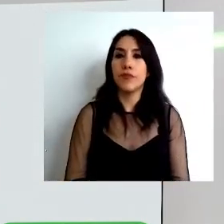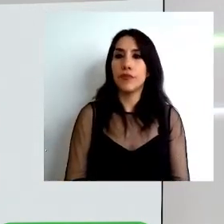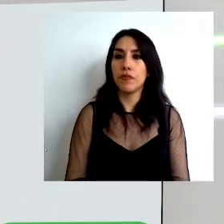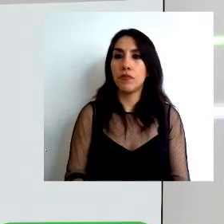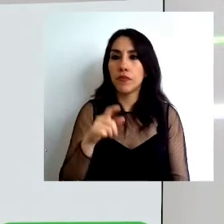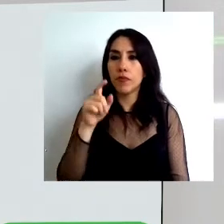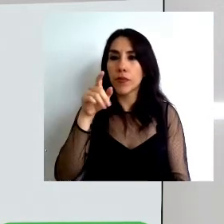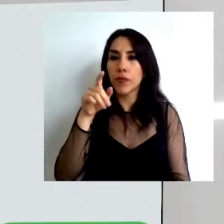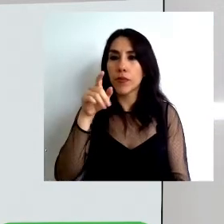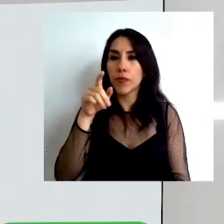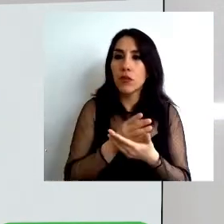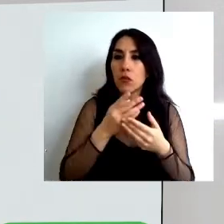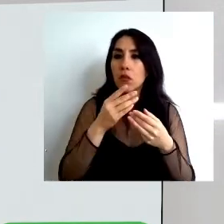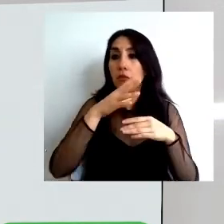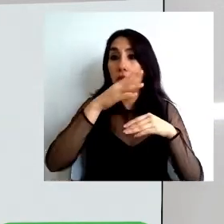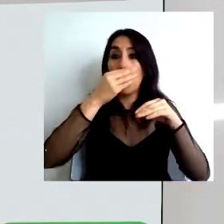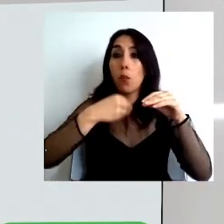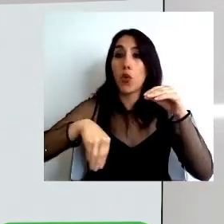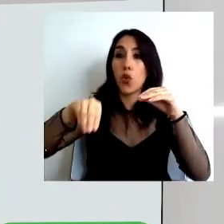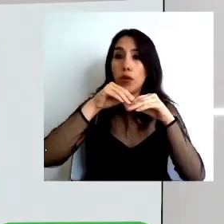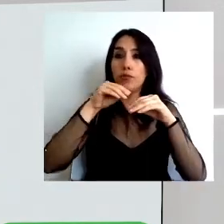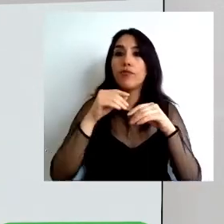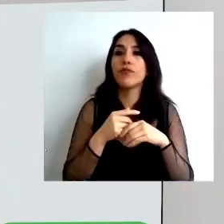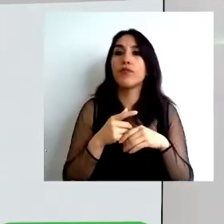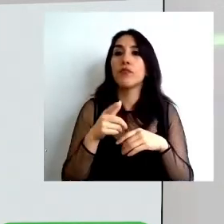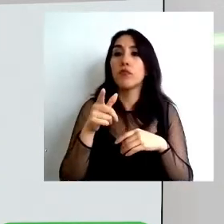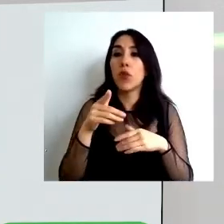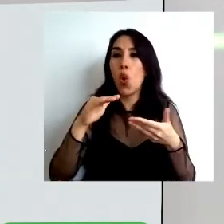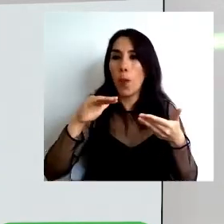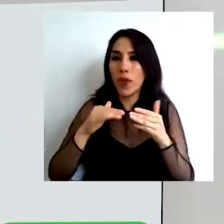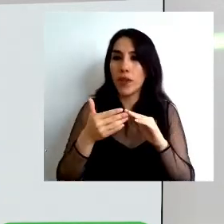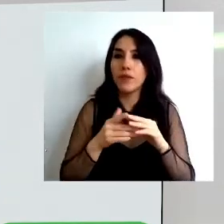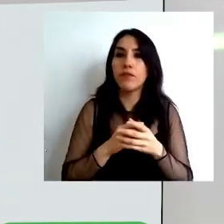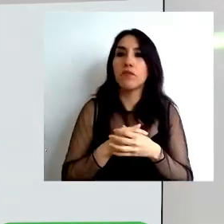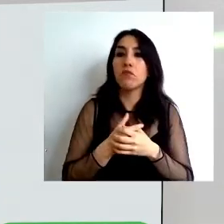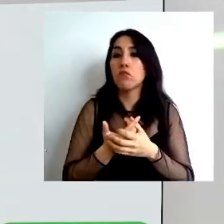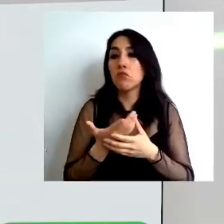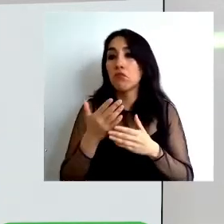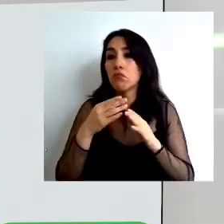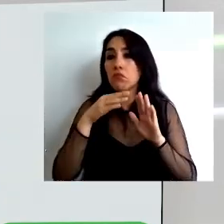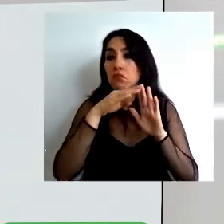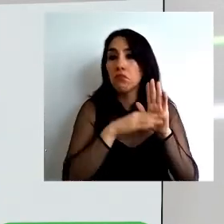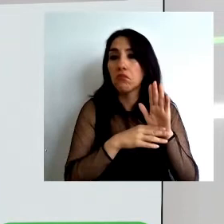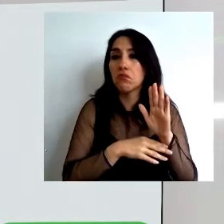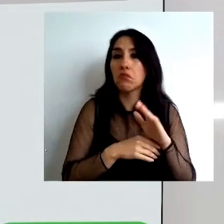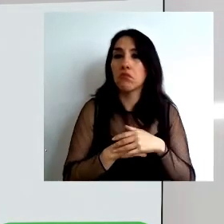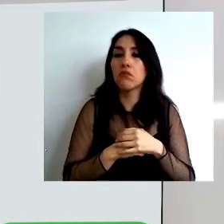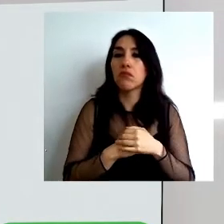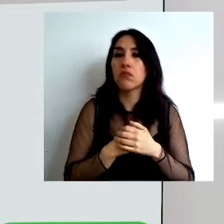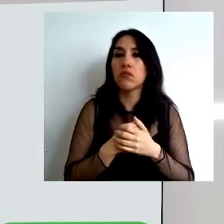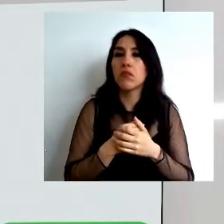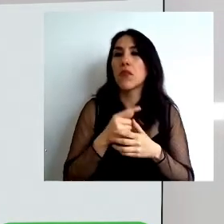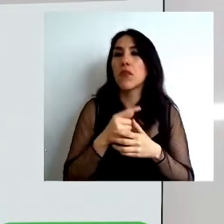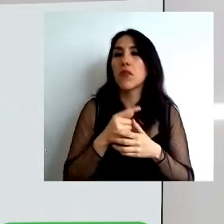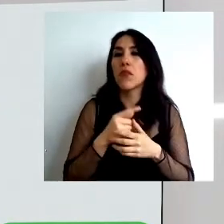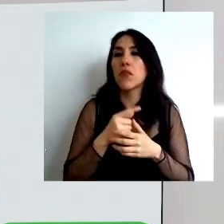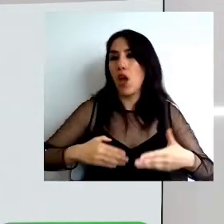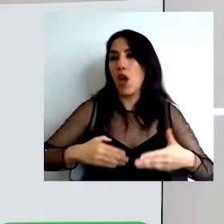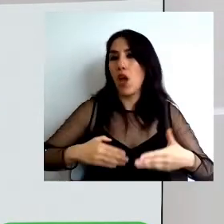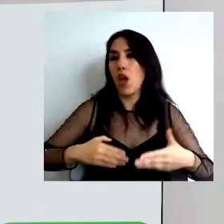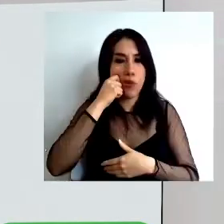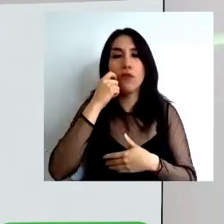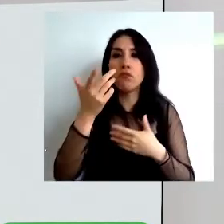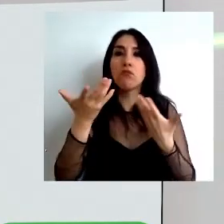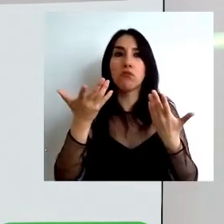financial resources to do this? Do you have someone who can really lead this process? Because it's a